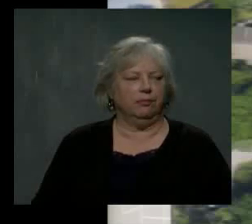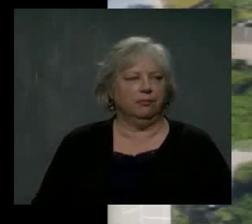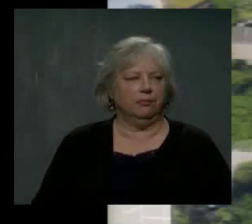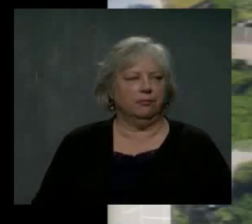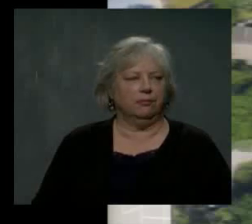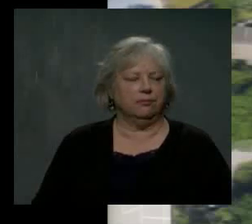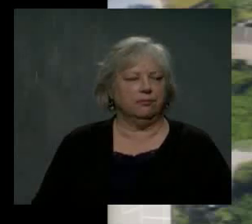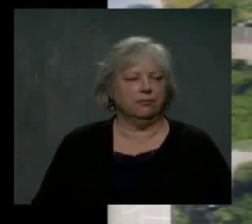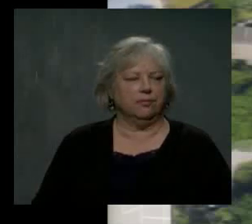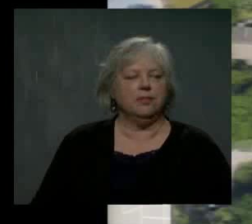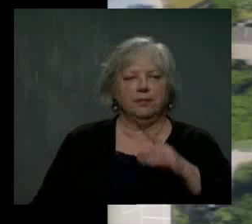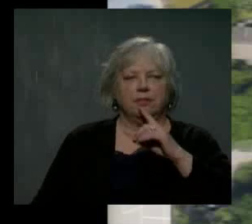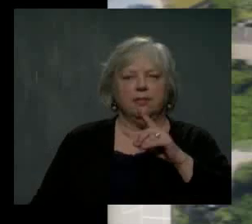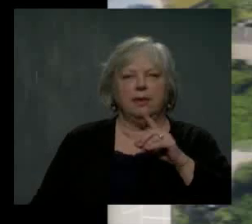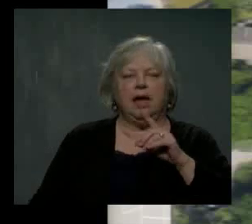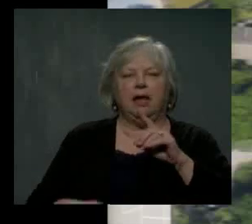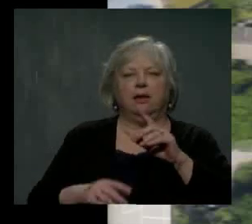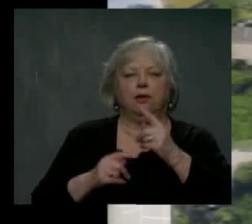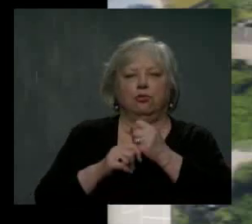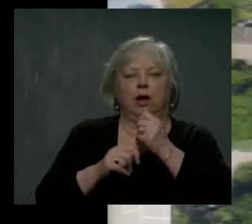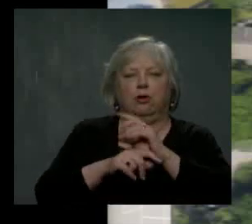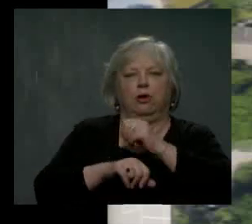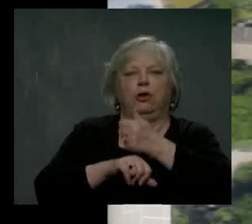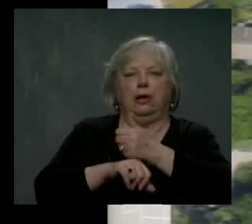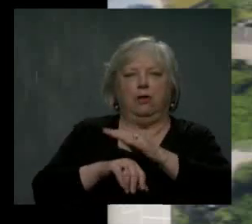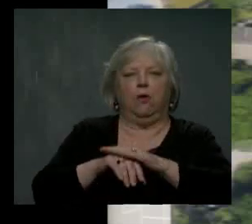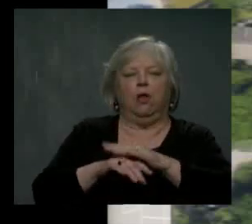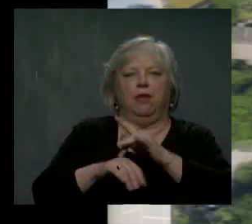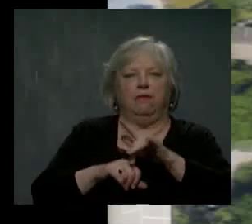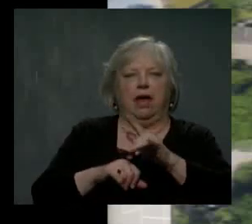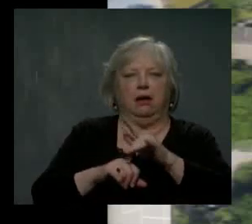Yes, it's on that vacant lot.